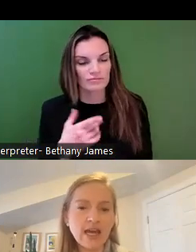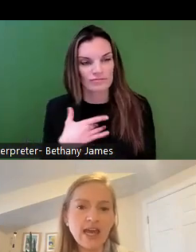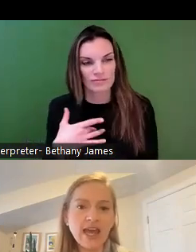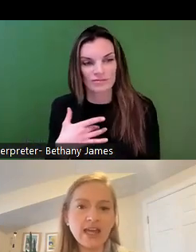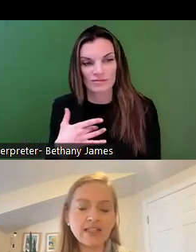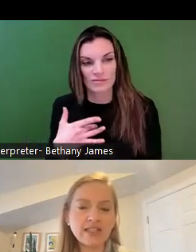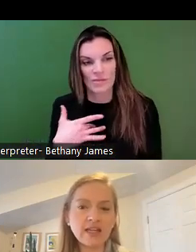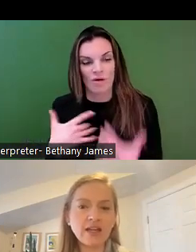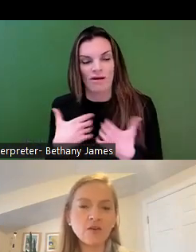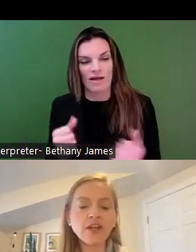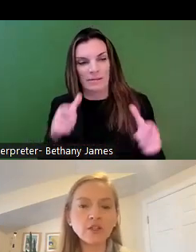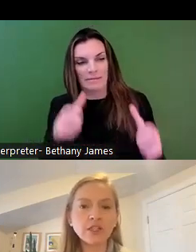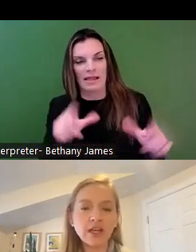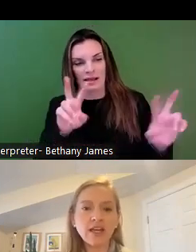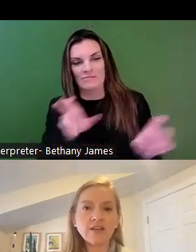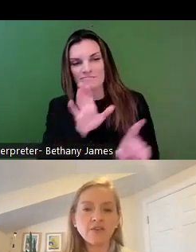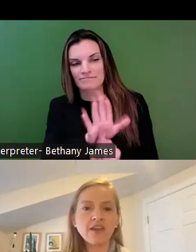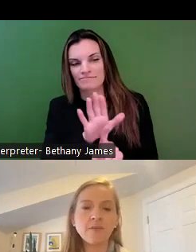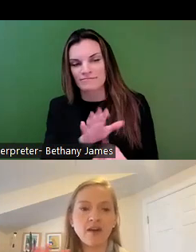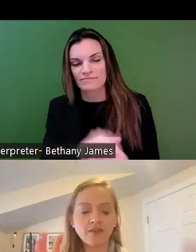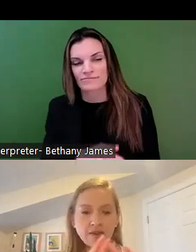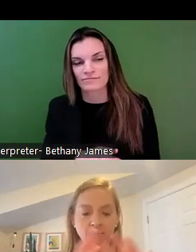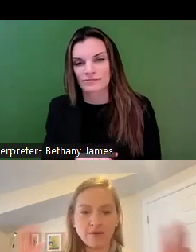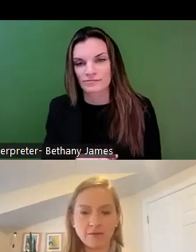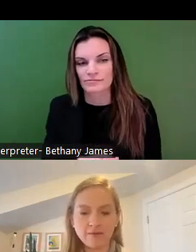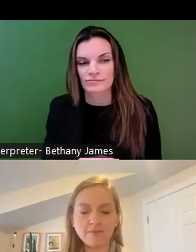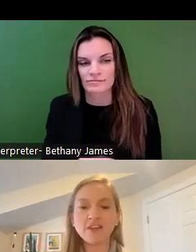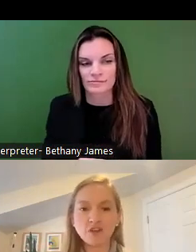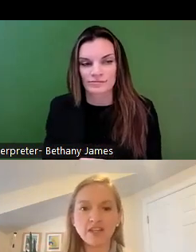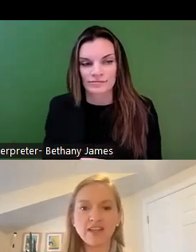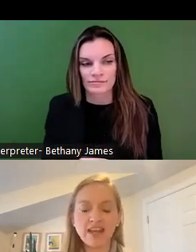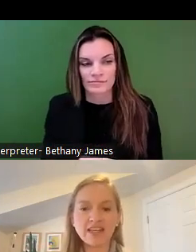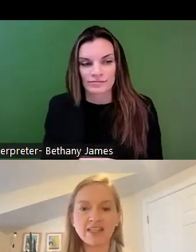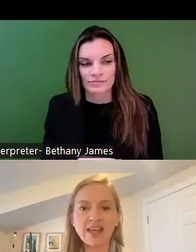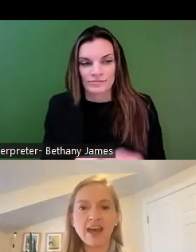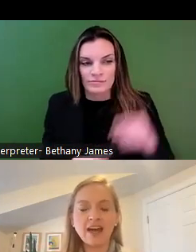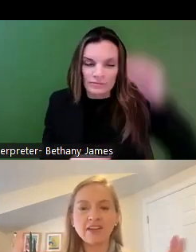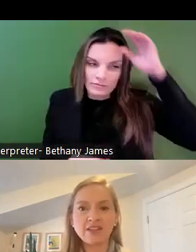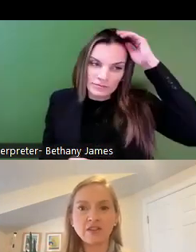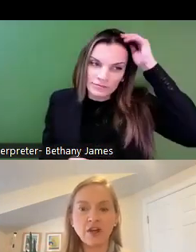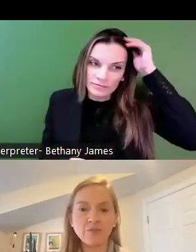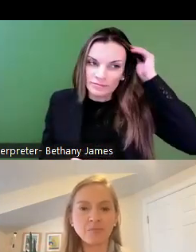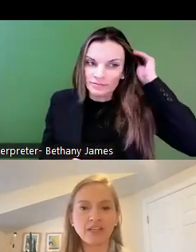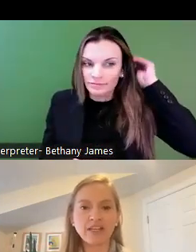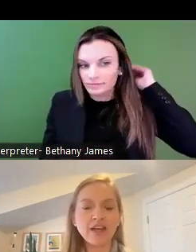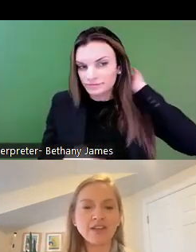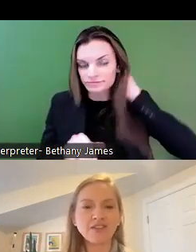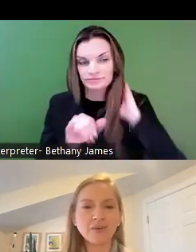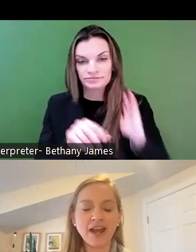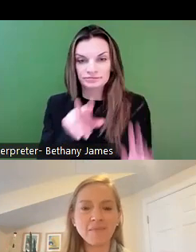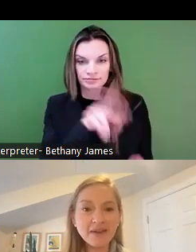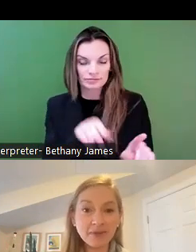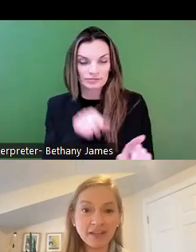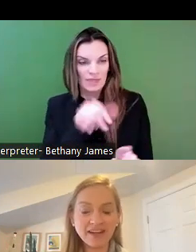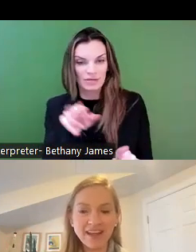Plate. And another way to look at it, think about the Mediterranean diet, is how does this look on my plate? So